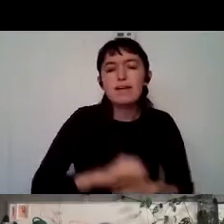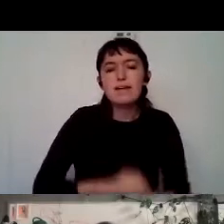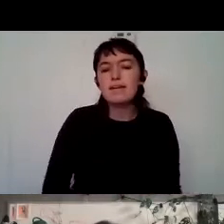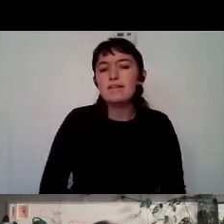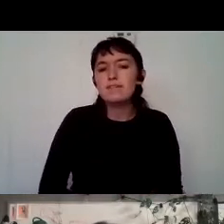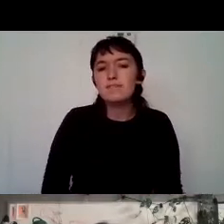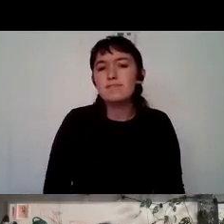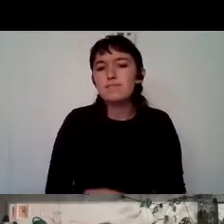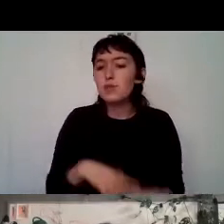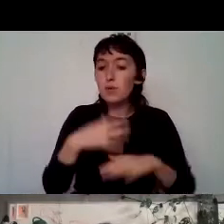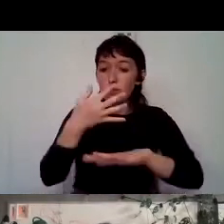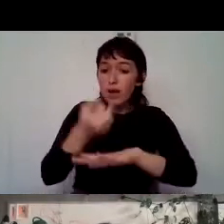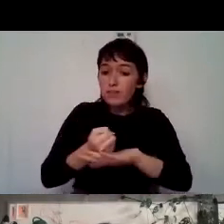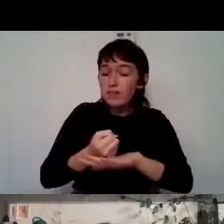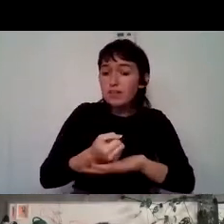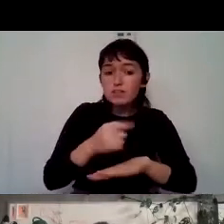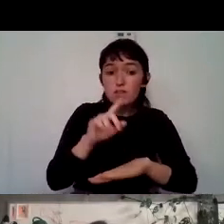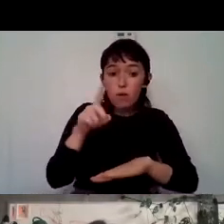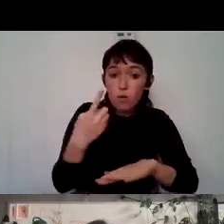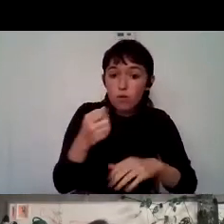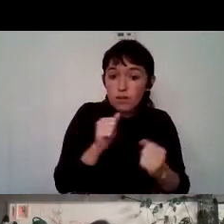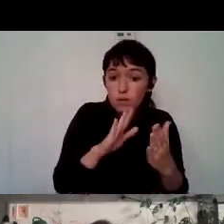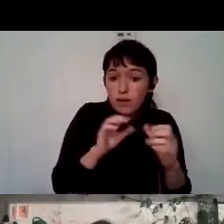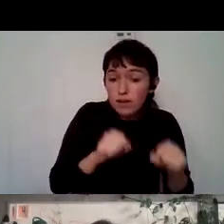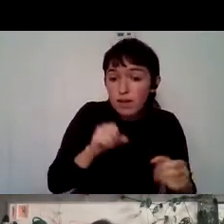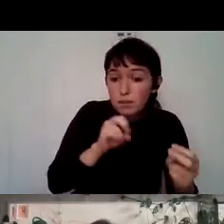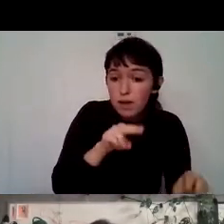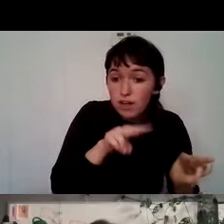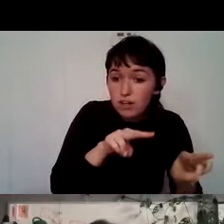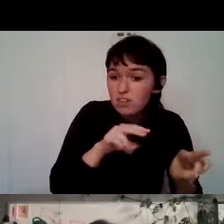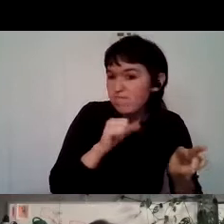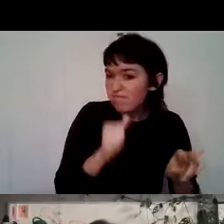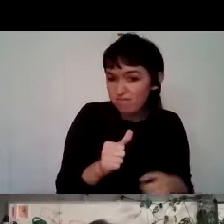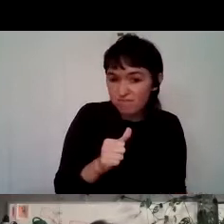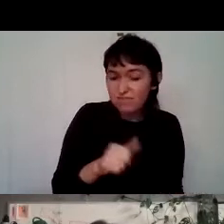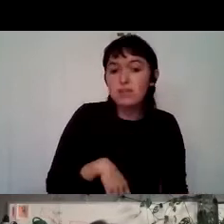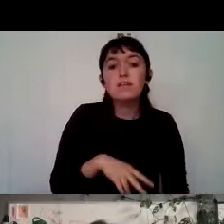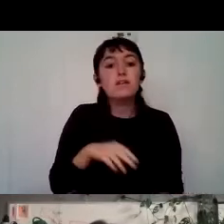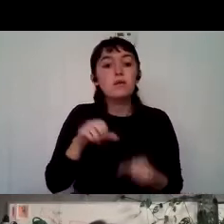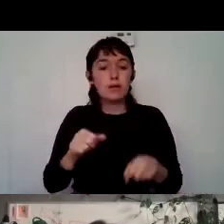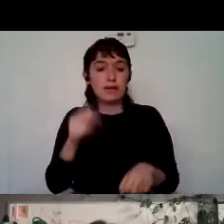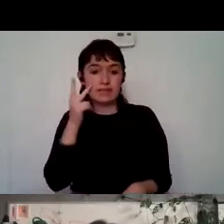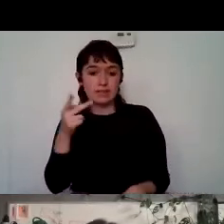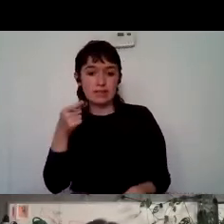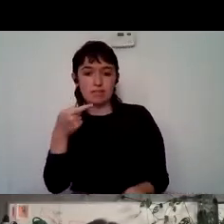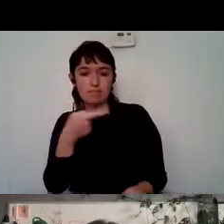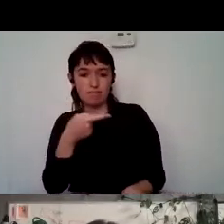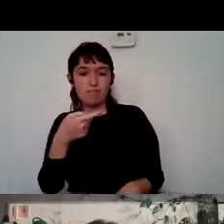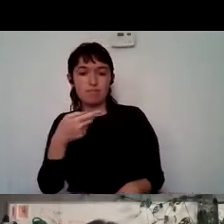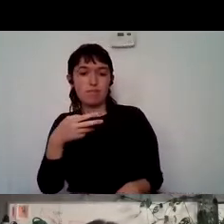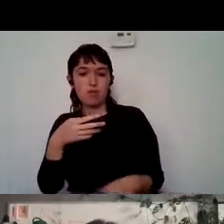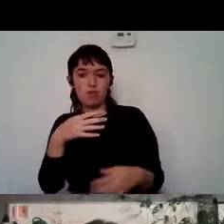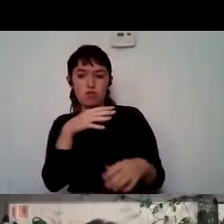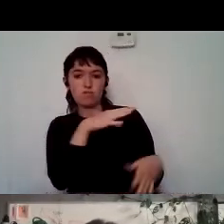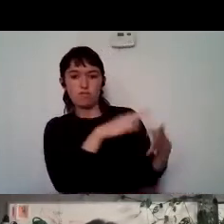is not the only way that we can monitor volcanoes. For example, here's a nice graph from the USGS with a lot of different methods, and